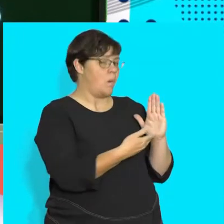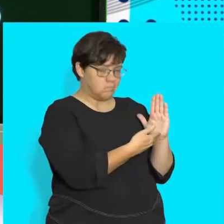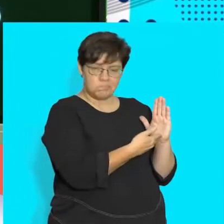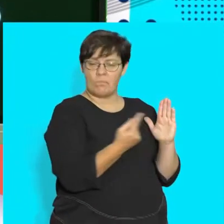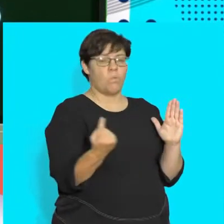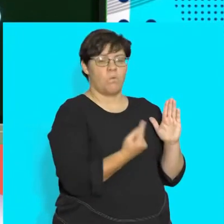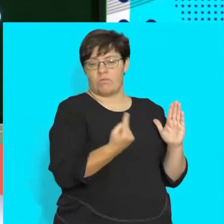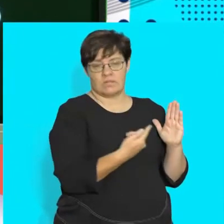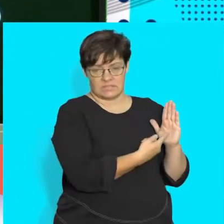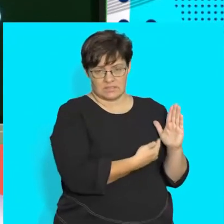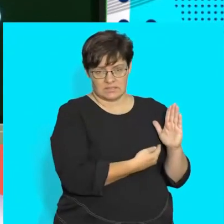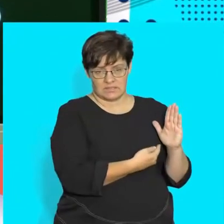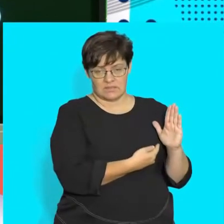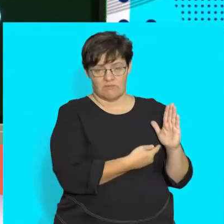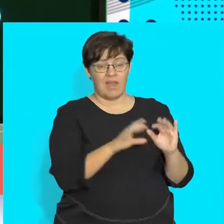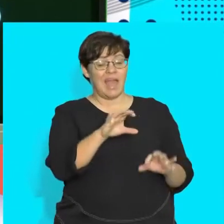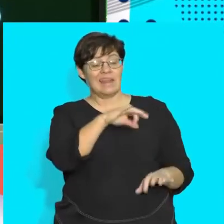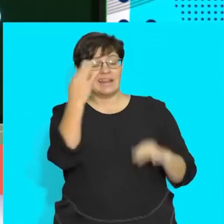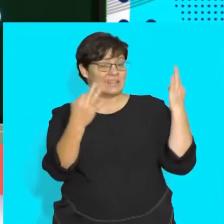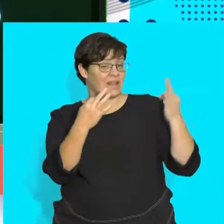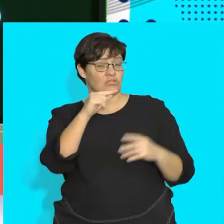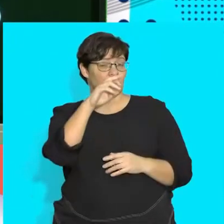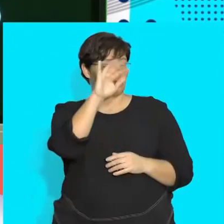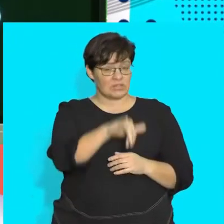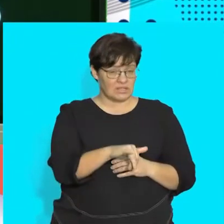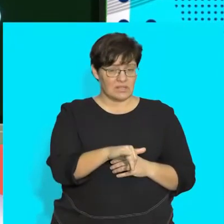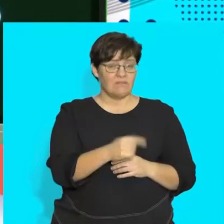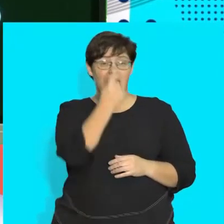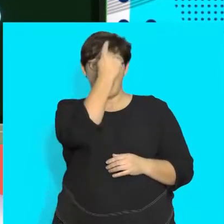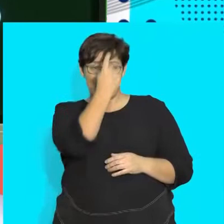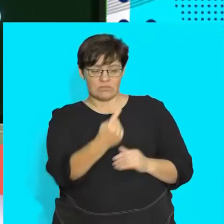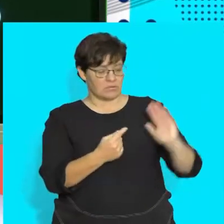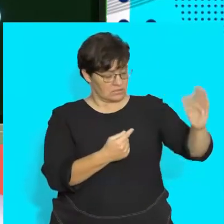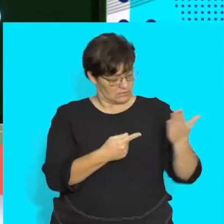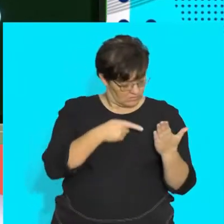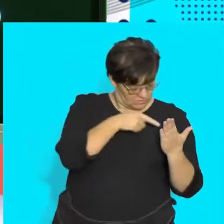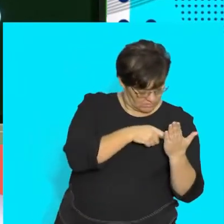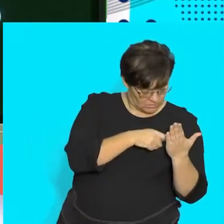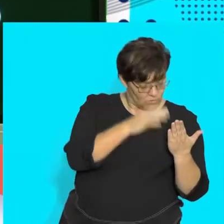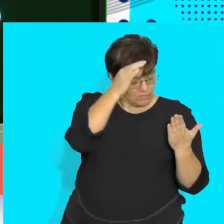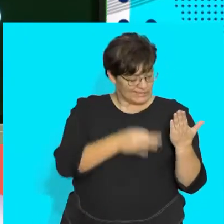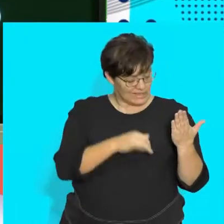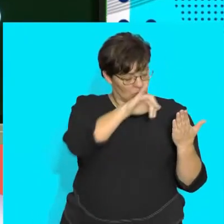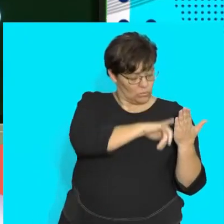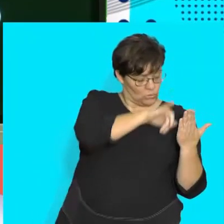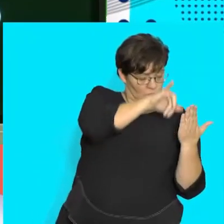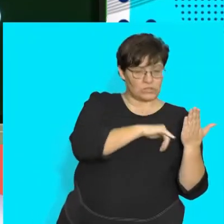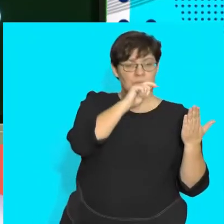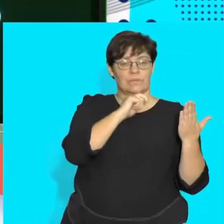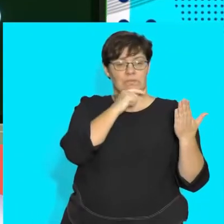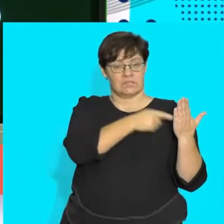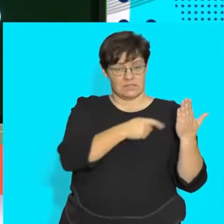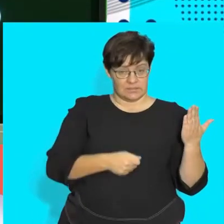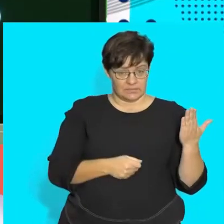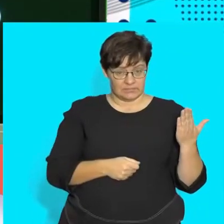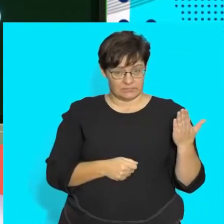discussed, for analytical geometry, for every question, I want you to go look at the formula sheet and decide which formula am I going to use,